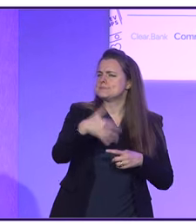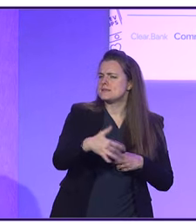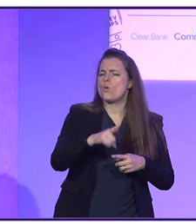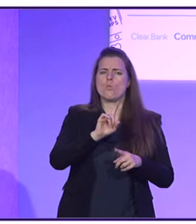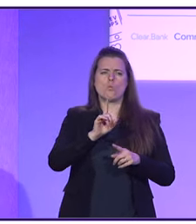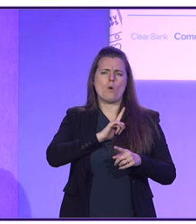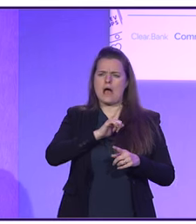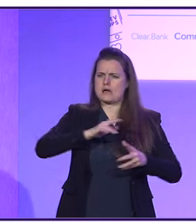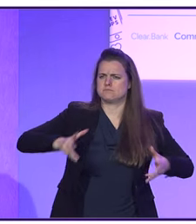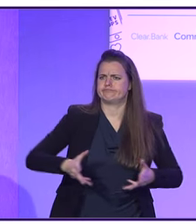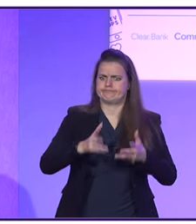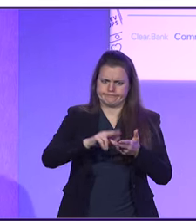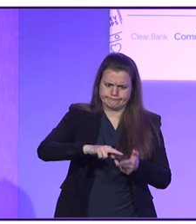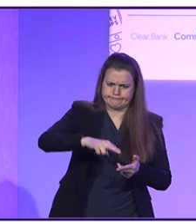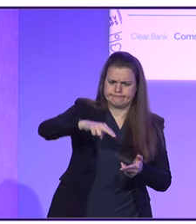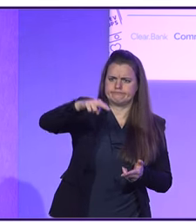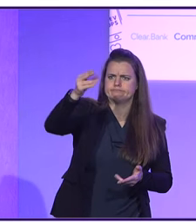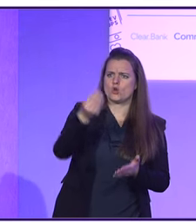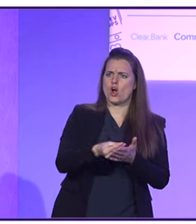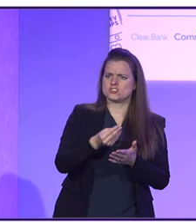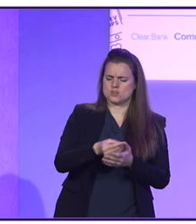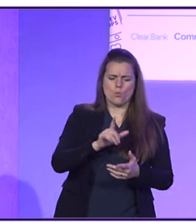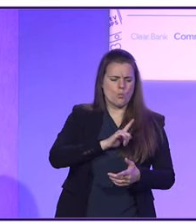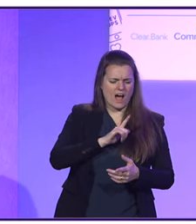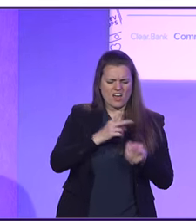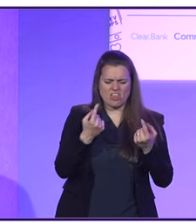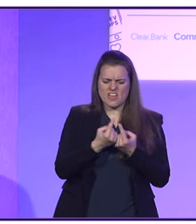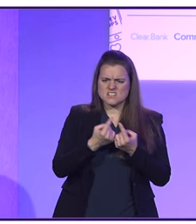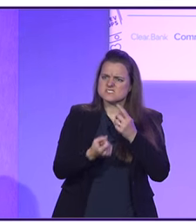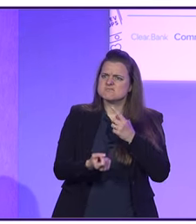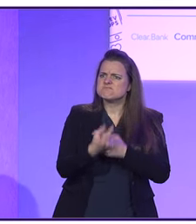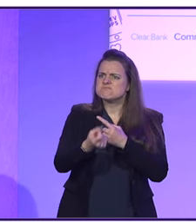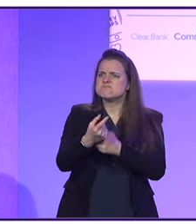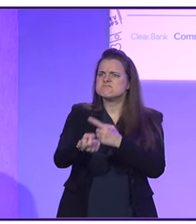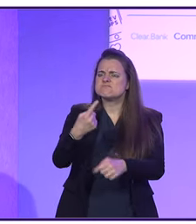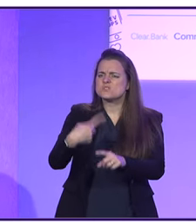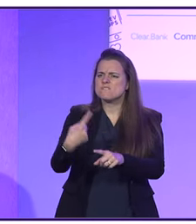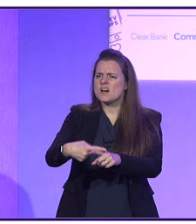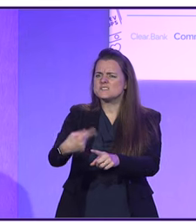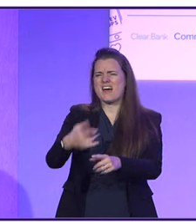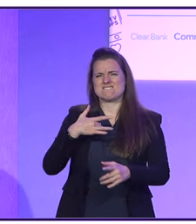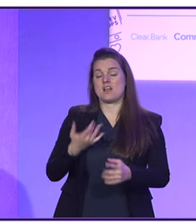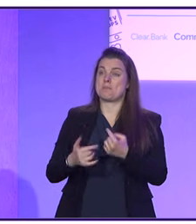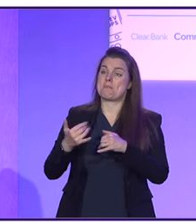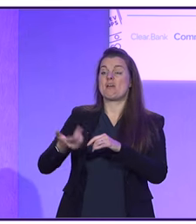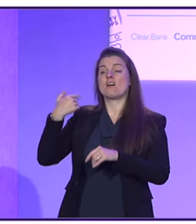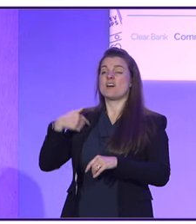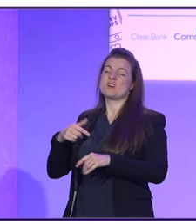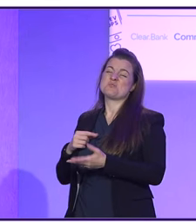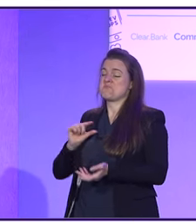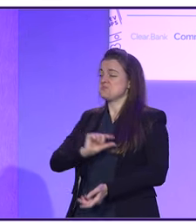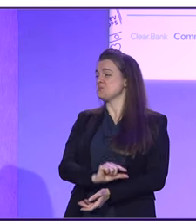really spiking things? Why are things happening at the rate that they're happening? I feel like one day this was a relatively minor concern, and then the next